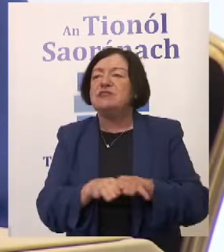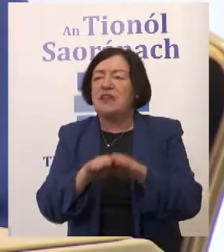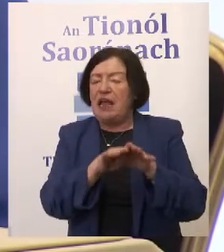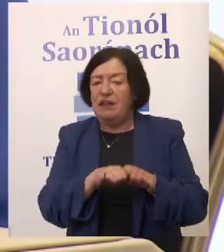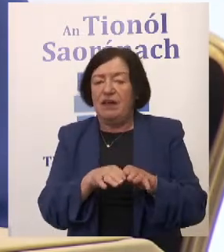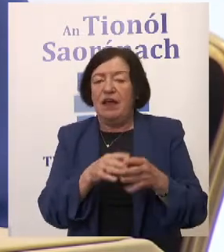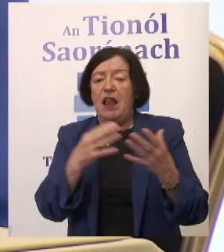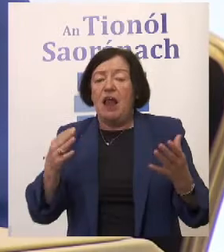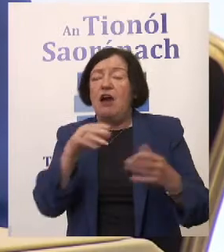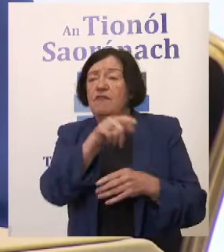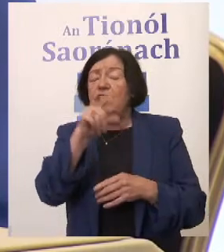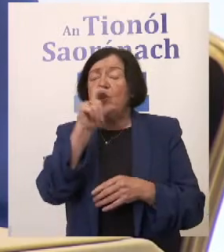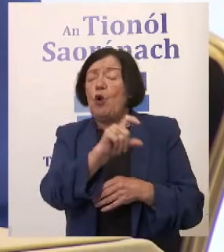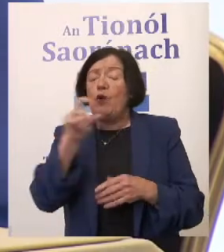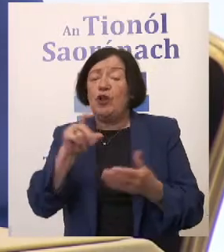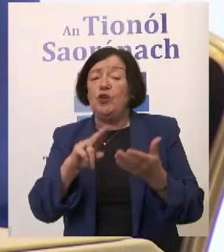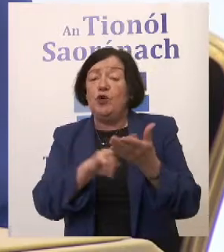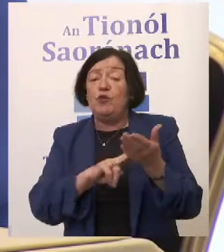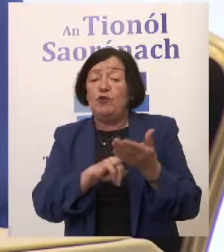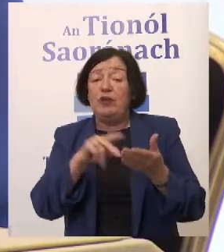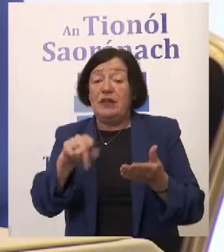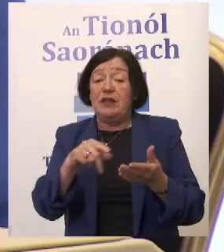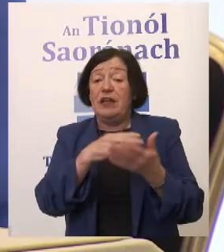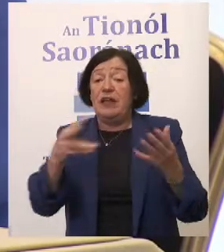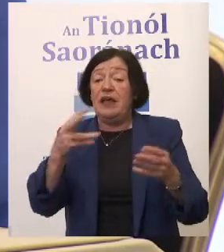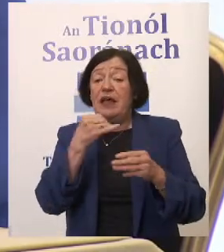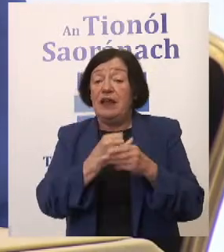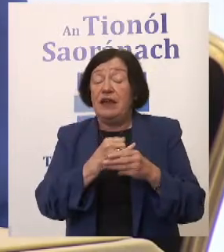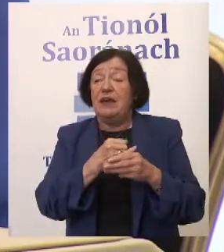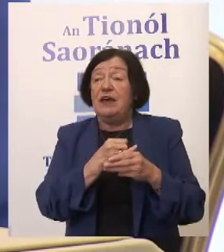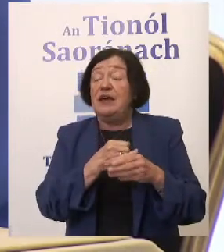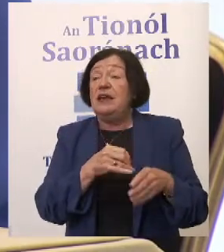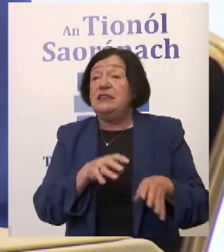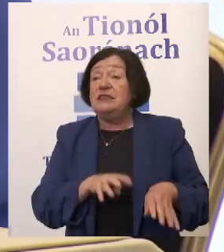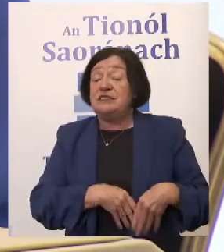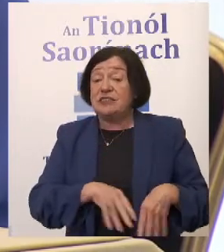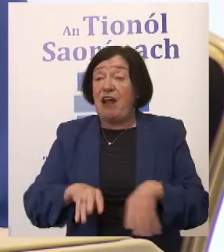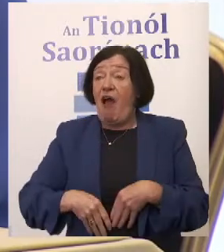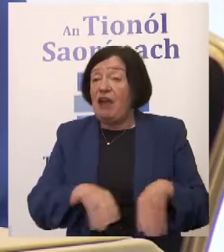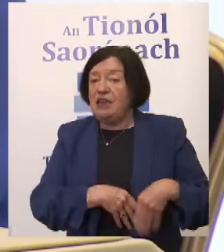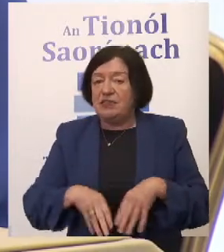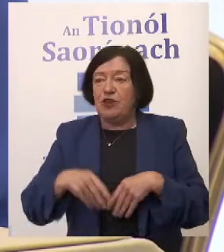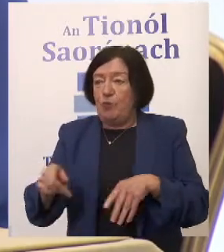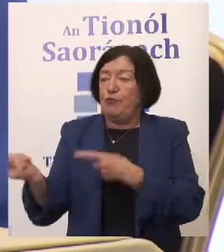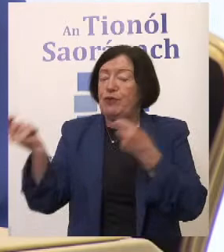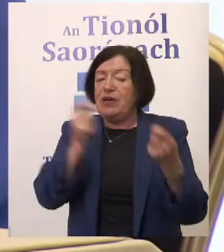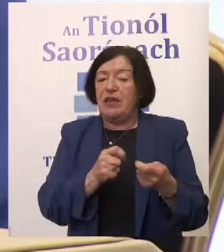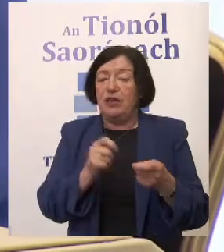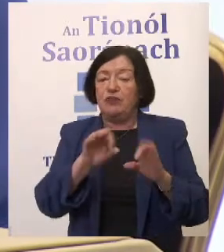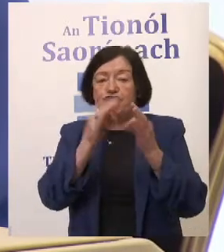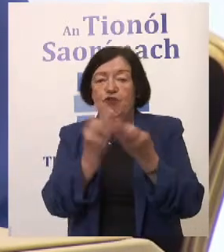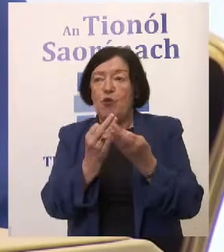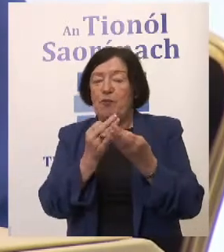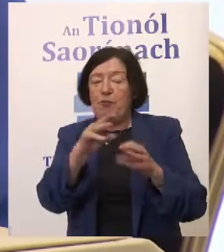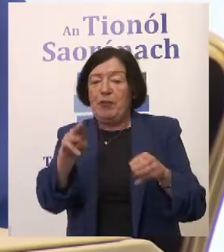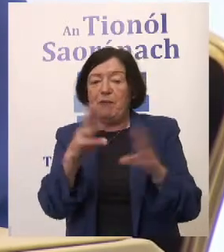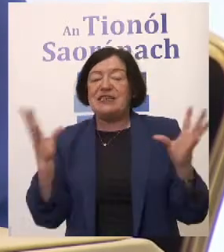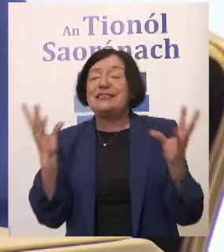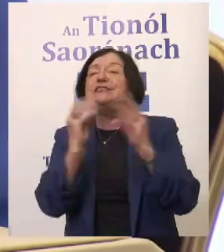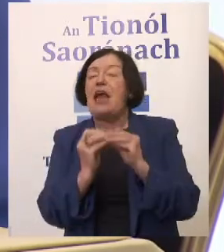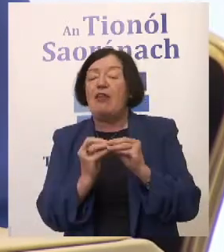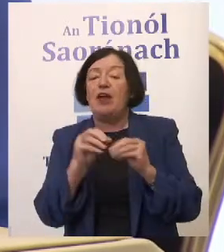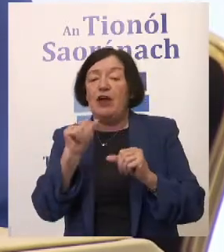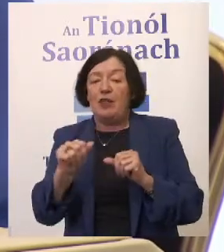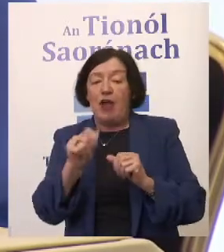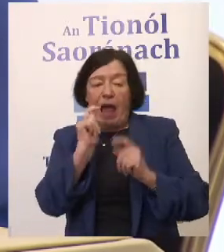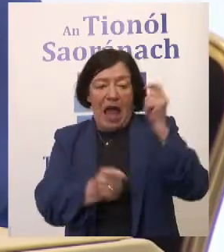number of local authorities have been using it. It's being used quite widely, actually, in Scotland. And that's where you bring in groups of citizens together and they're